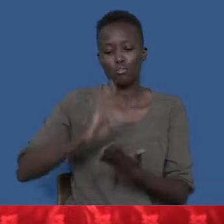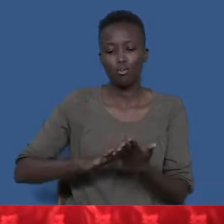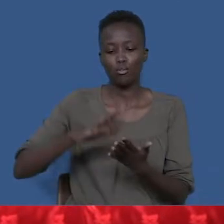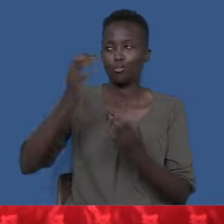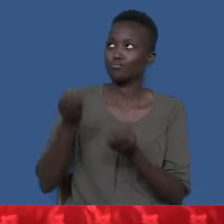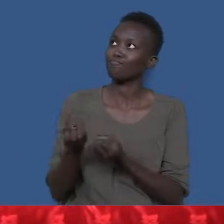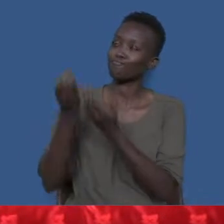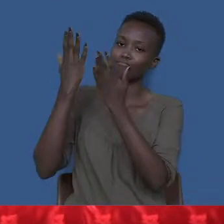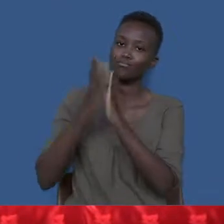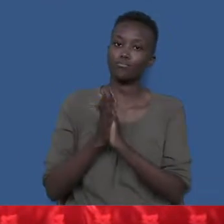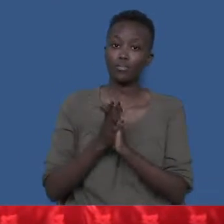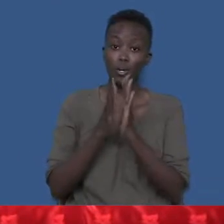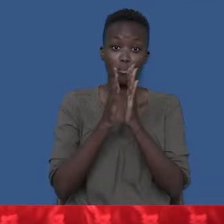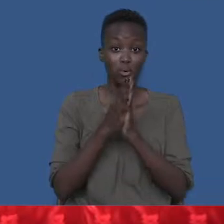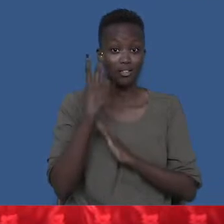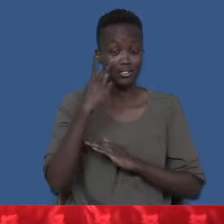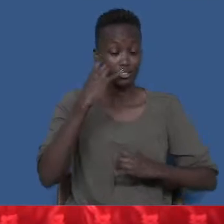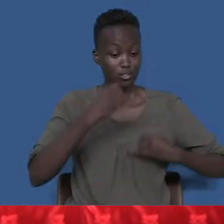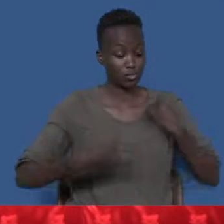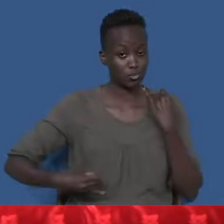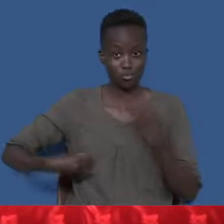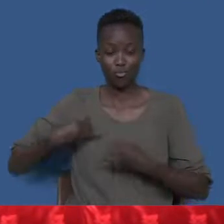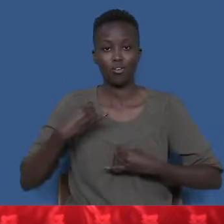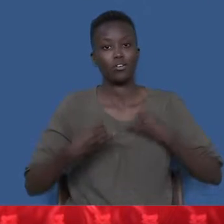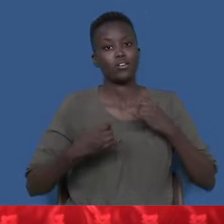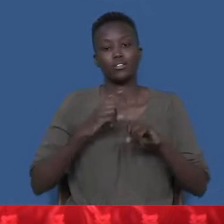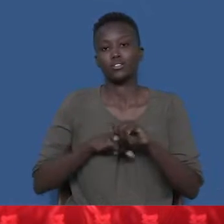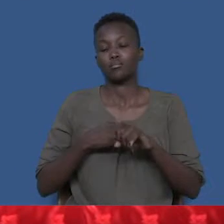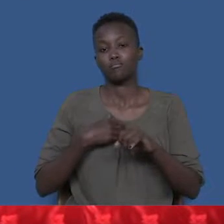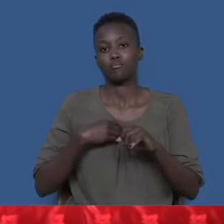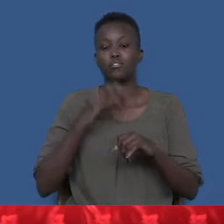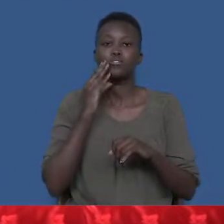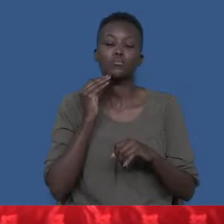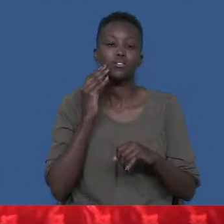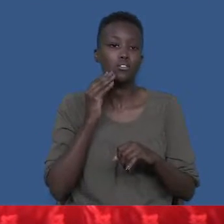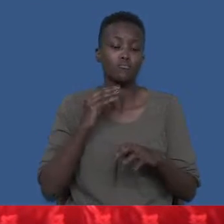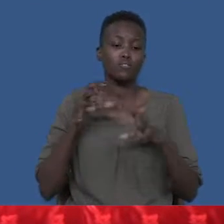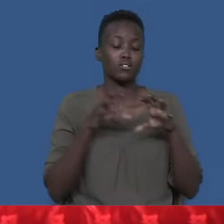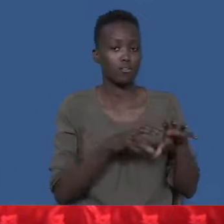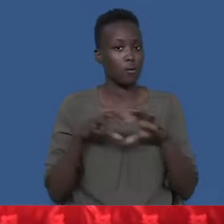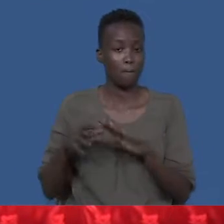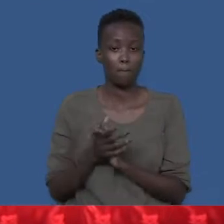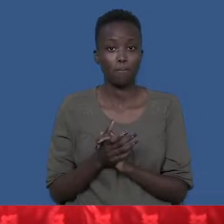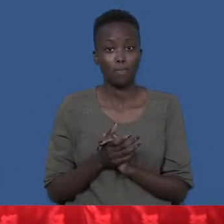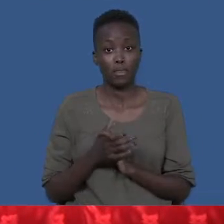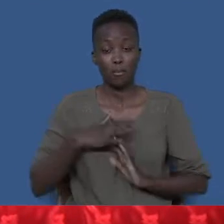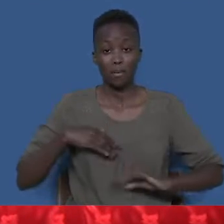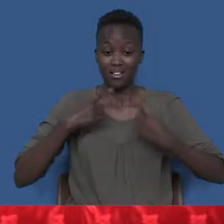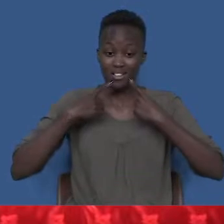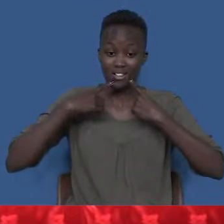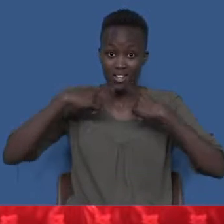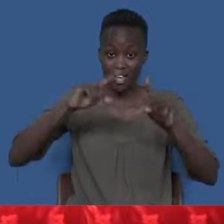you will see joy at the tail end of the experiences that you're going through. And I decree from God's